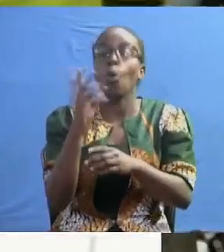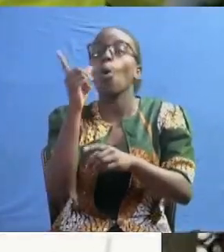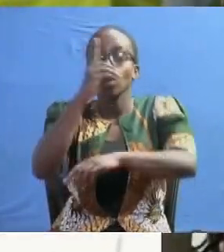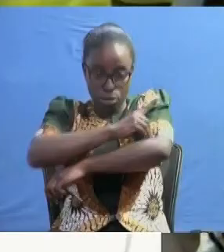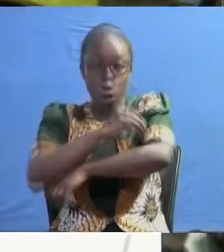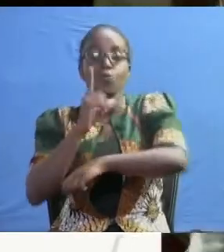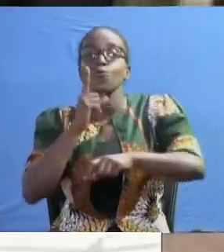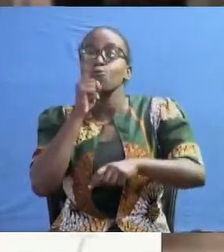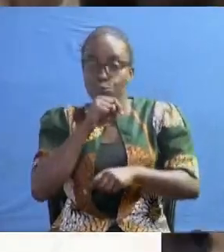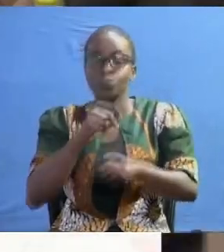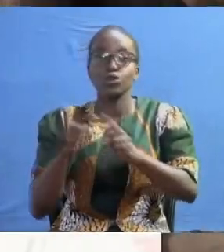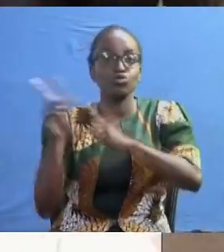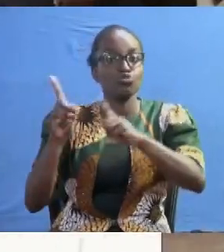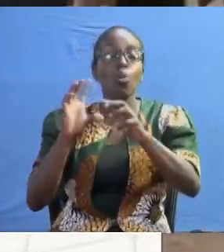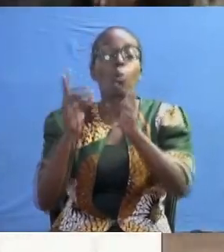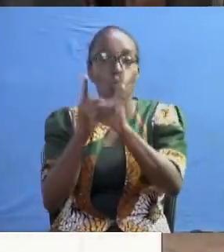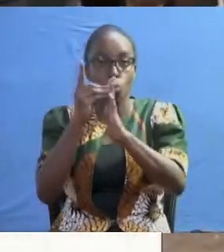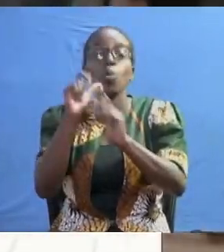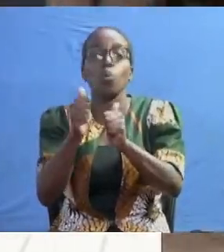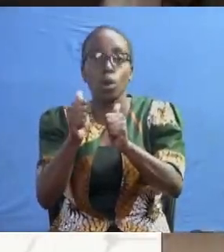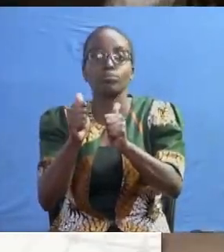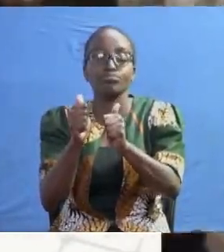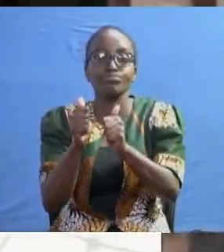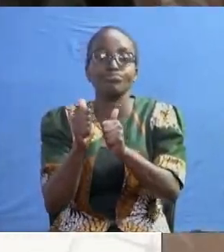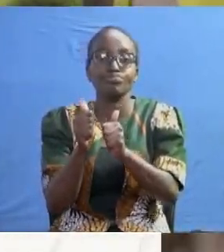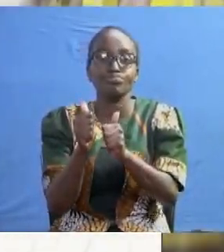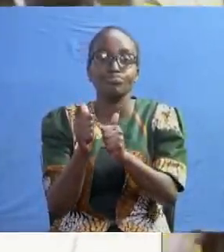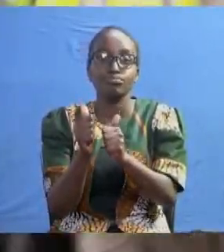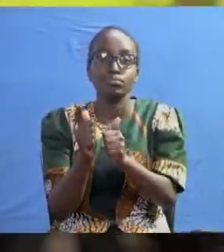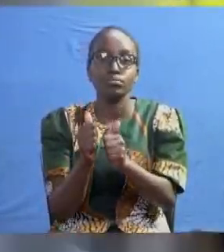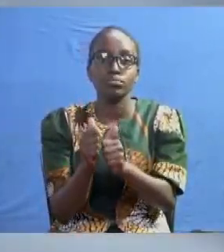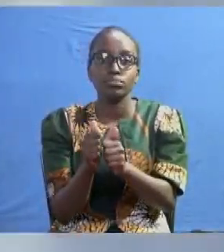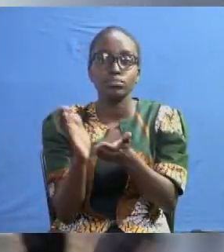development tour to the Nyanza region tomorrow. Collins Wekesa, KUTV.